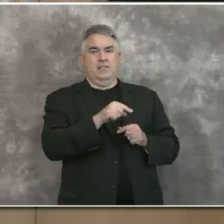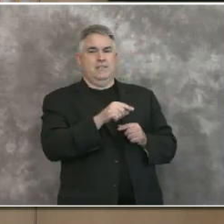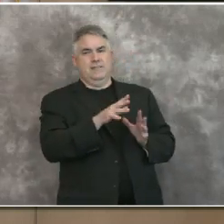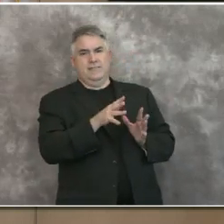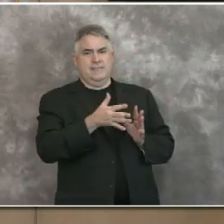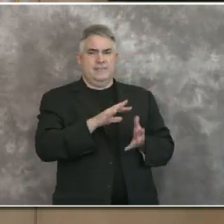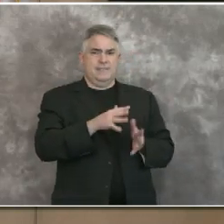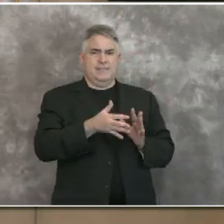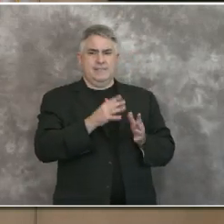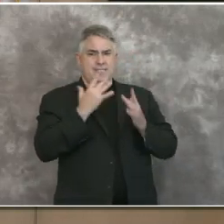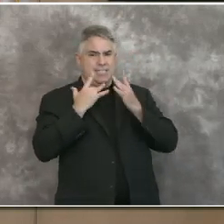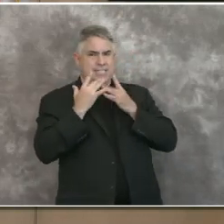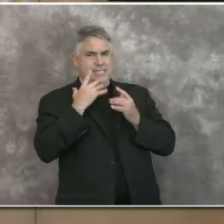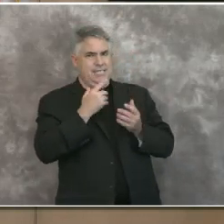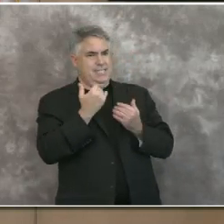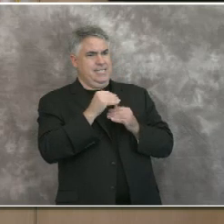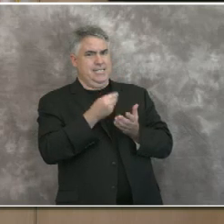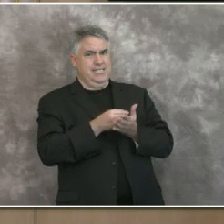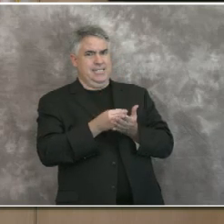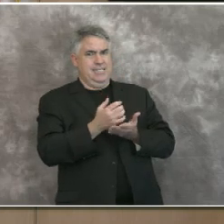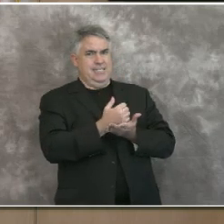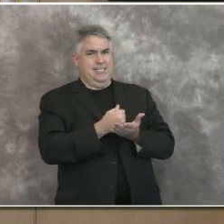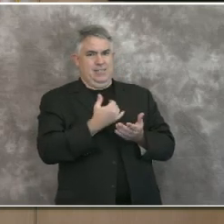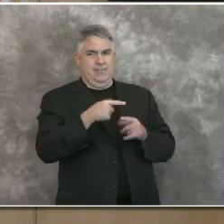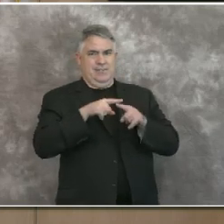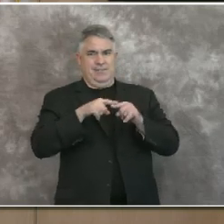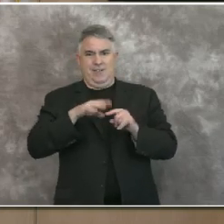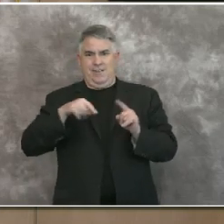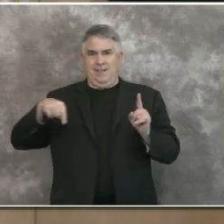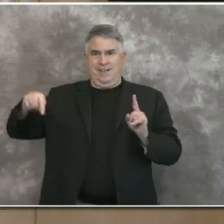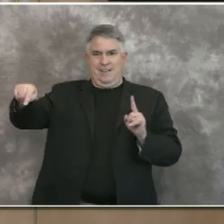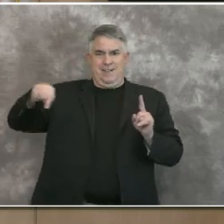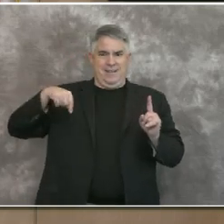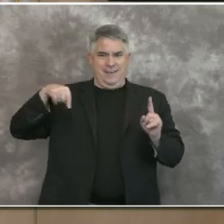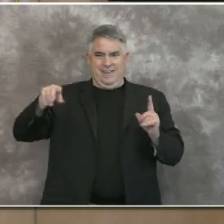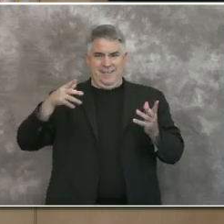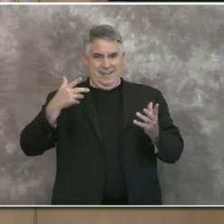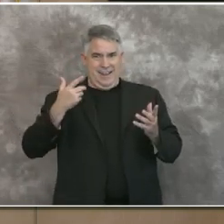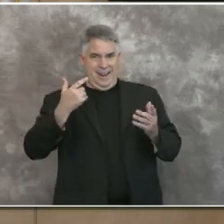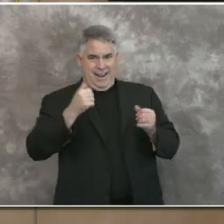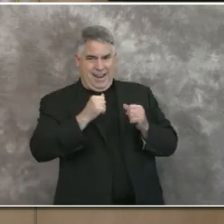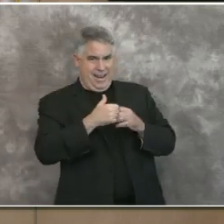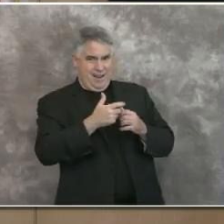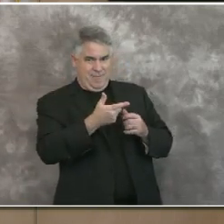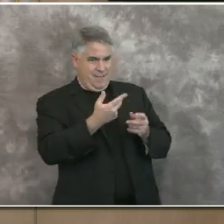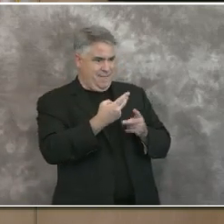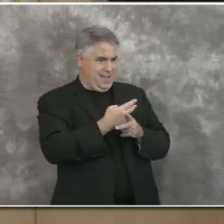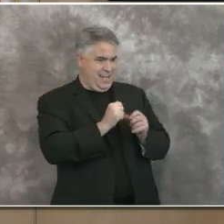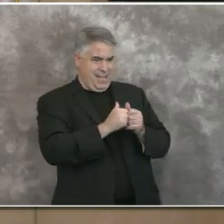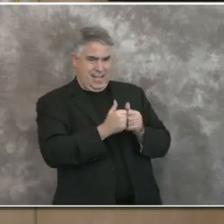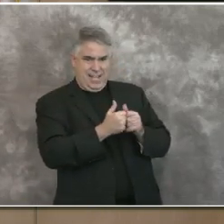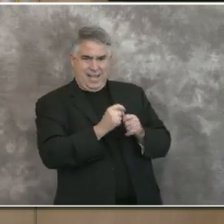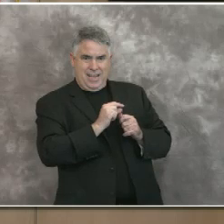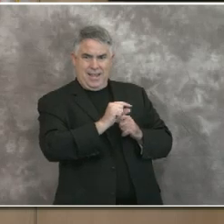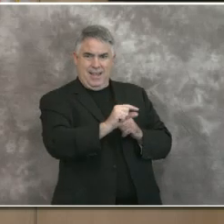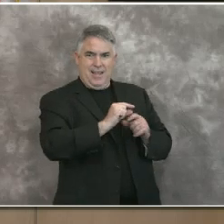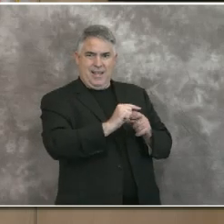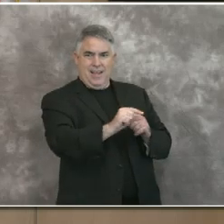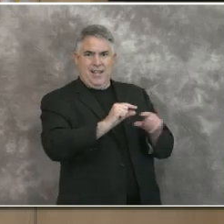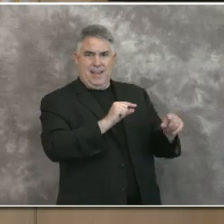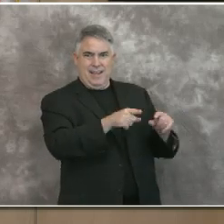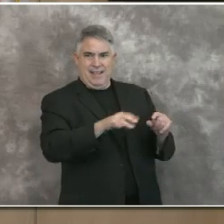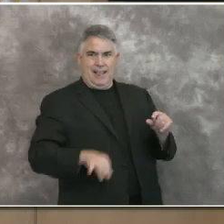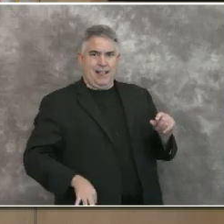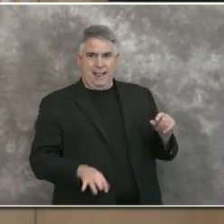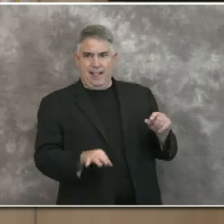begin with. And when you start changing the number of folks who are there and you take into account their fixed cost, I think that it's an industry that